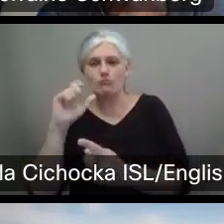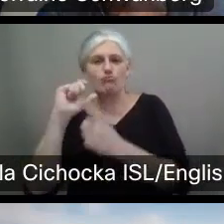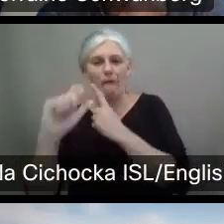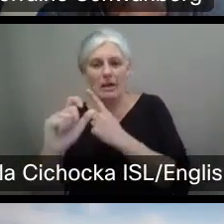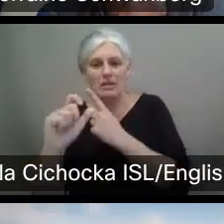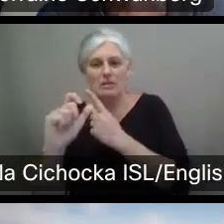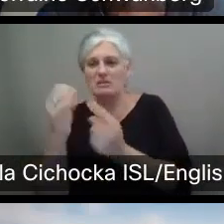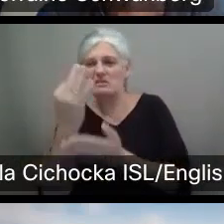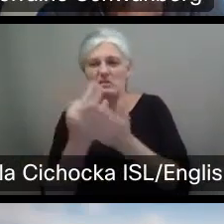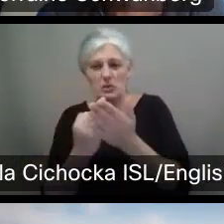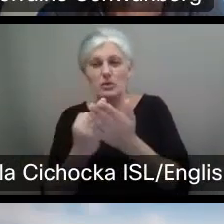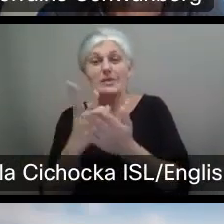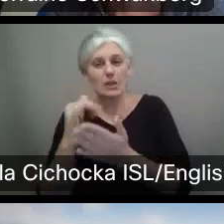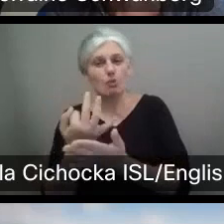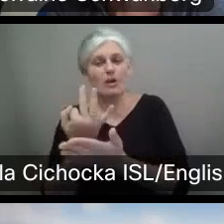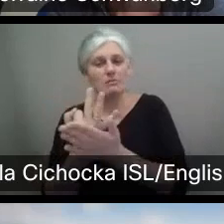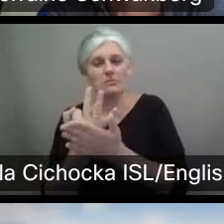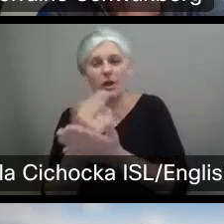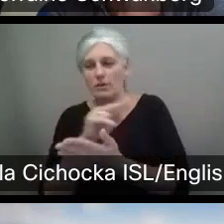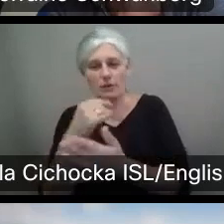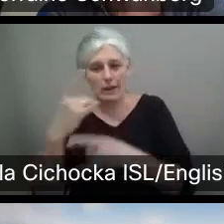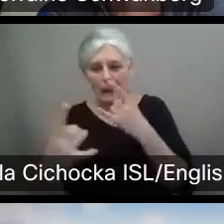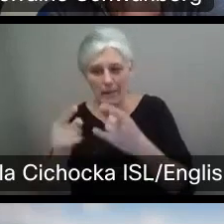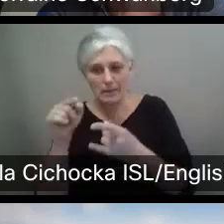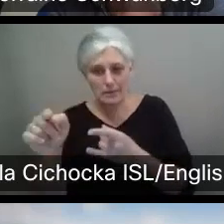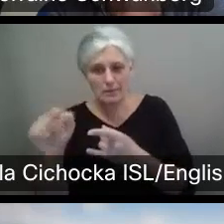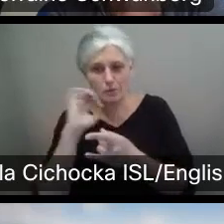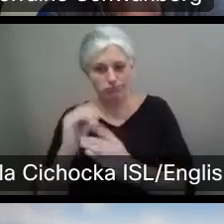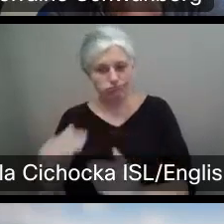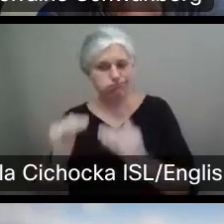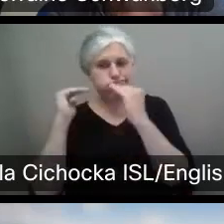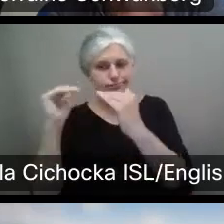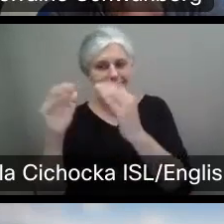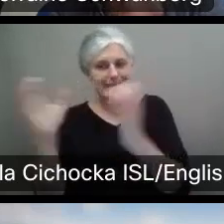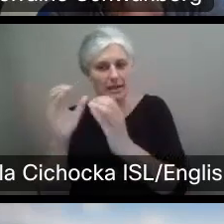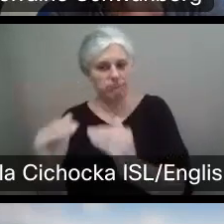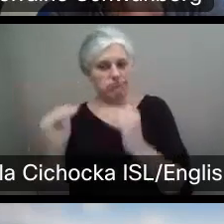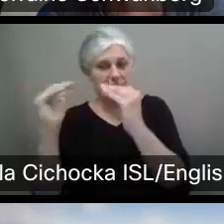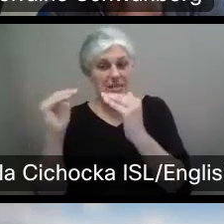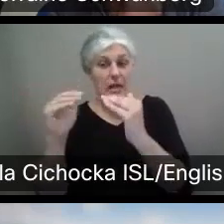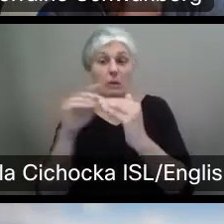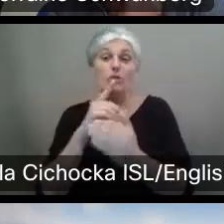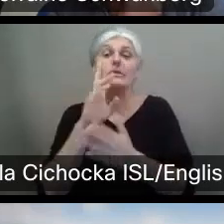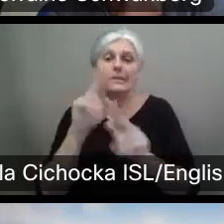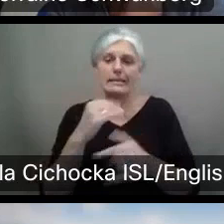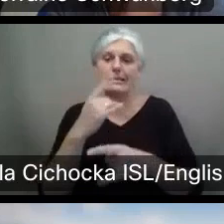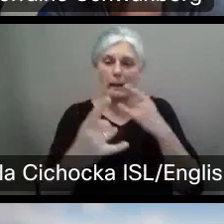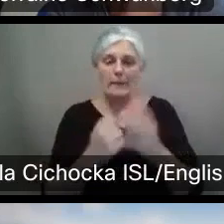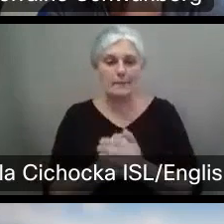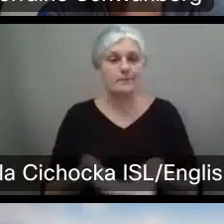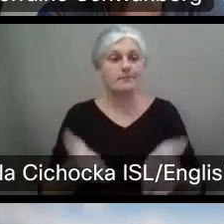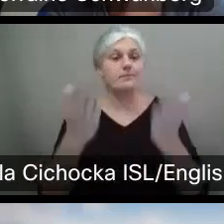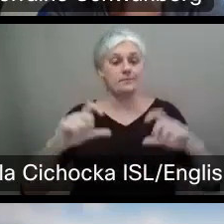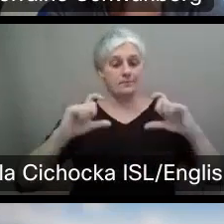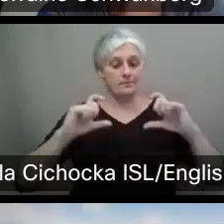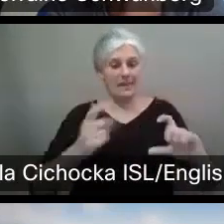incidents, which is why they're rare, but even more rare to see an associated death with those incidents. So the next one